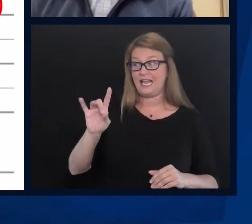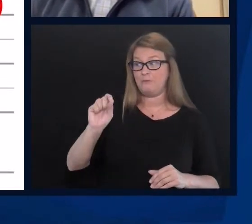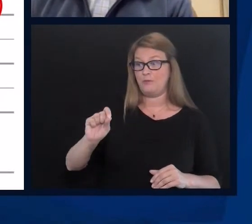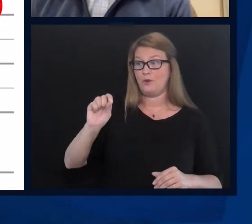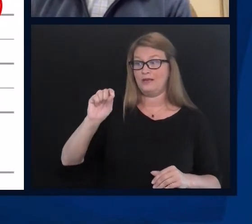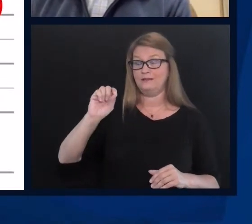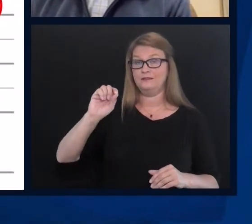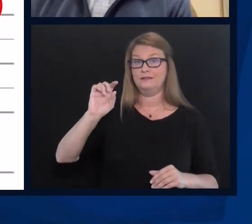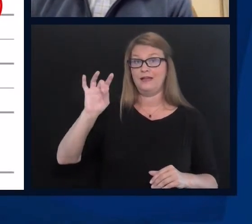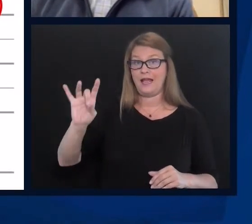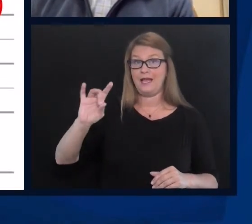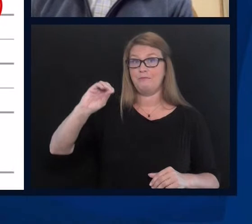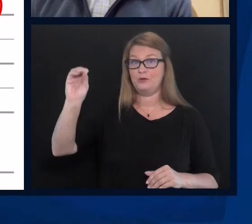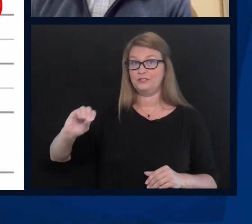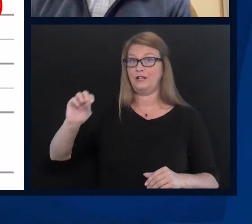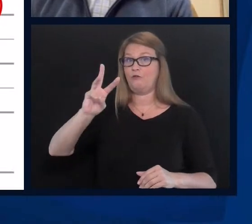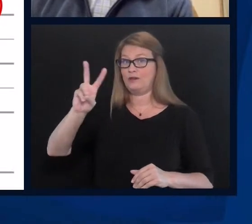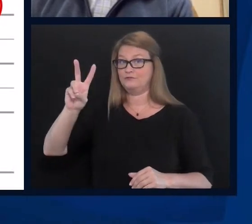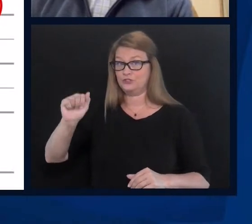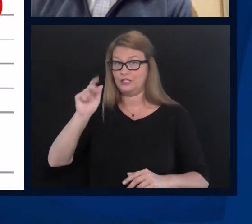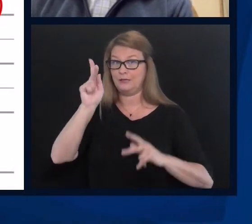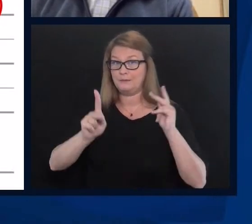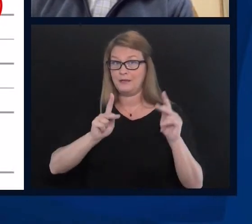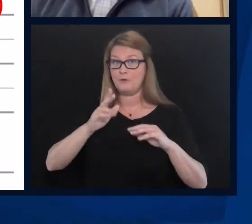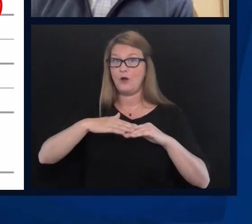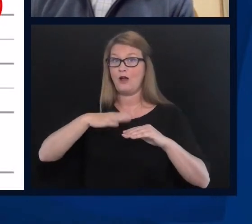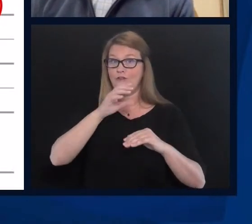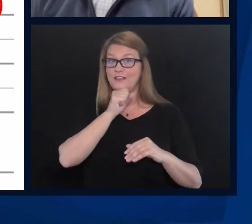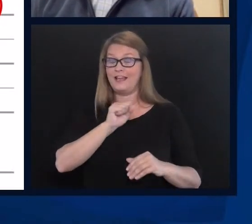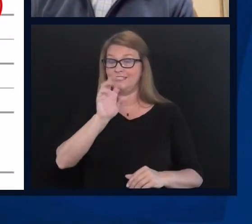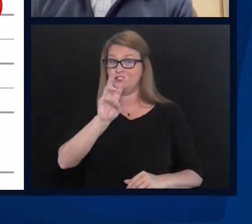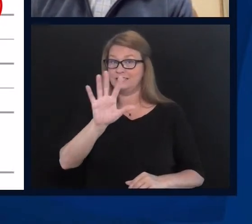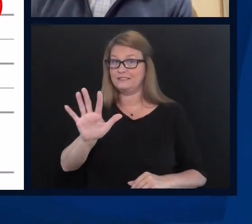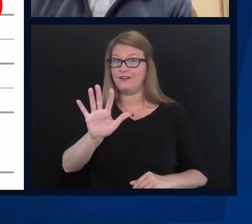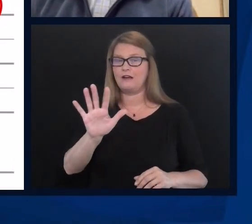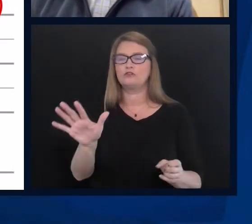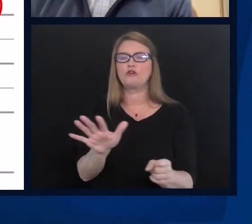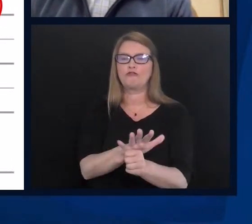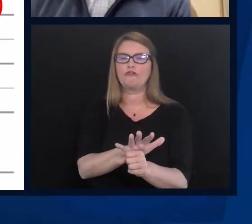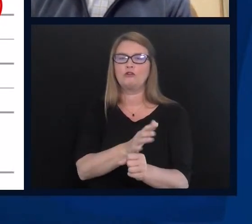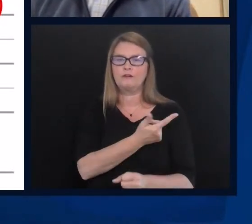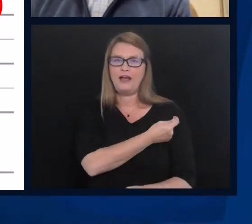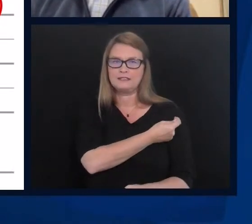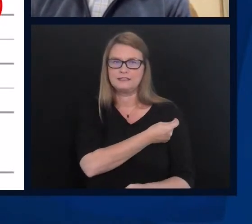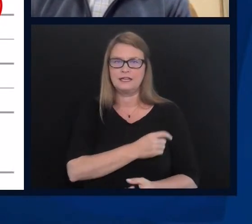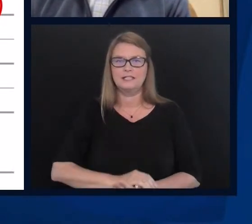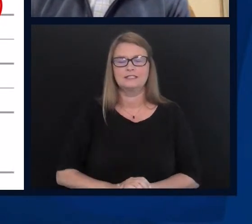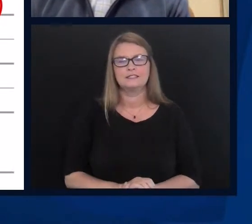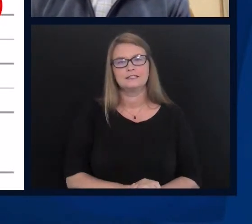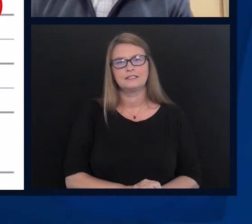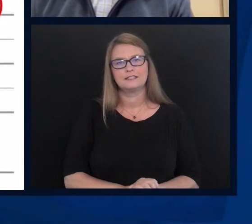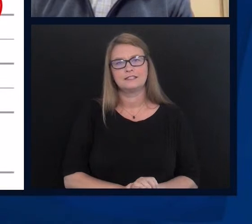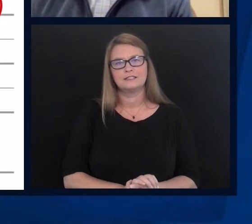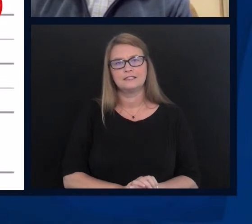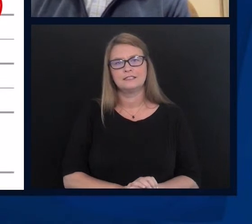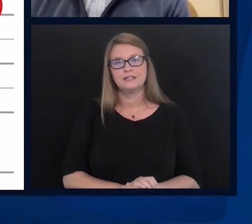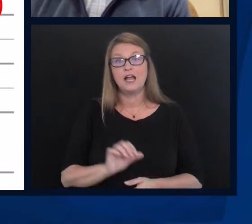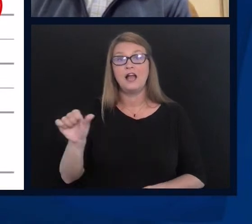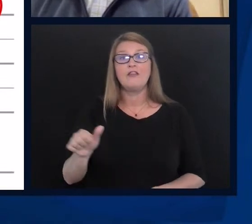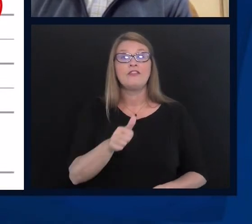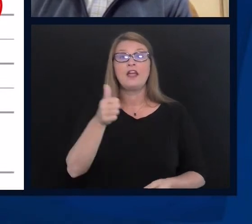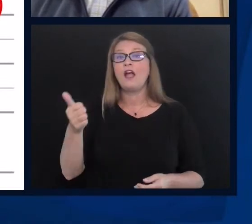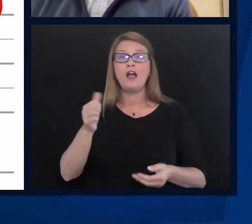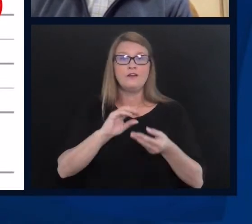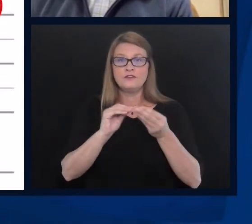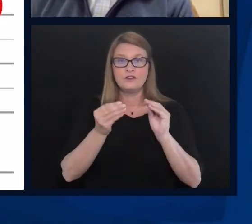78.7% West Virginians over age 65 who have been fully vaccinated. And then the other number that